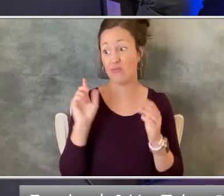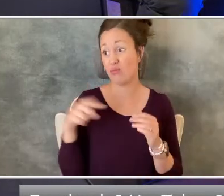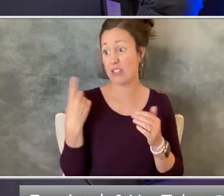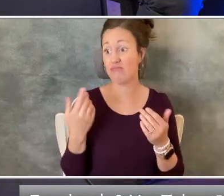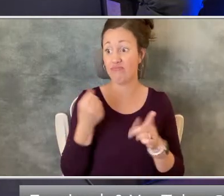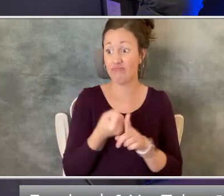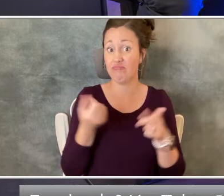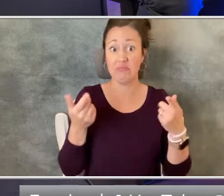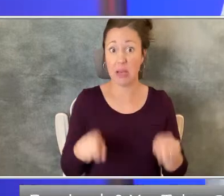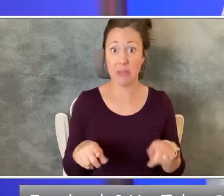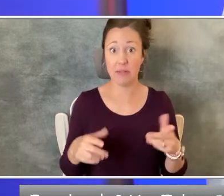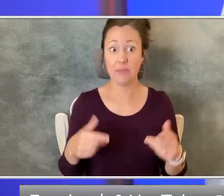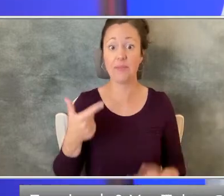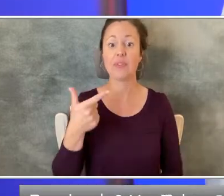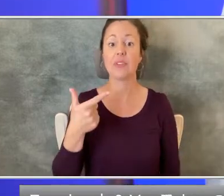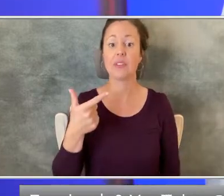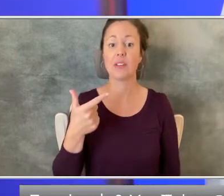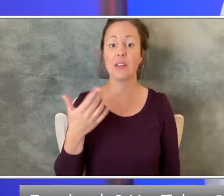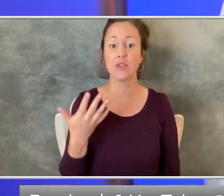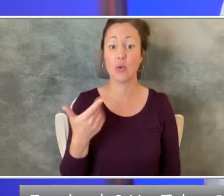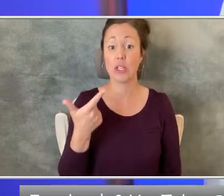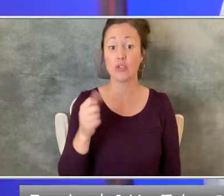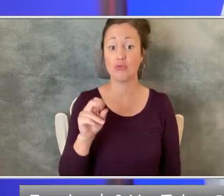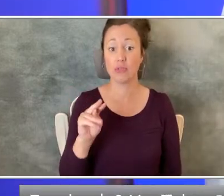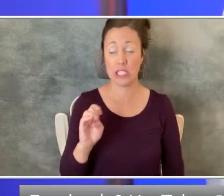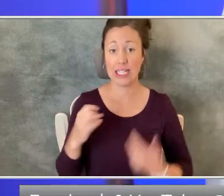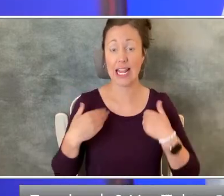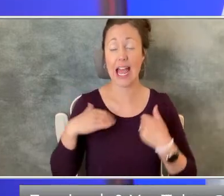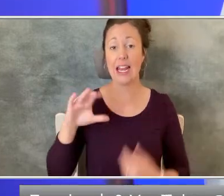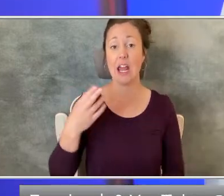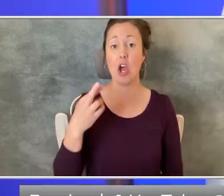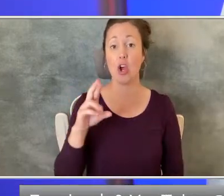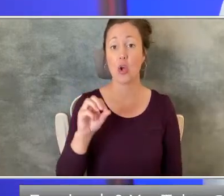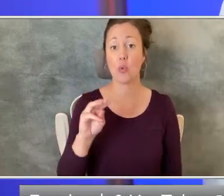in the chromosome go wrong and stop working properly, and the